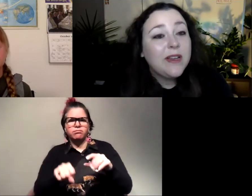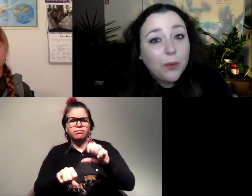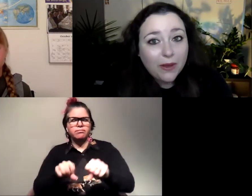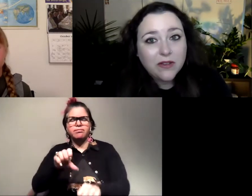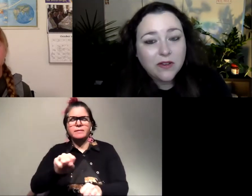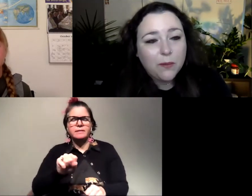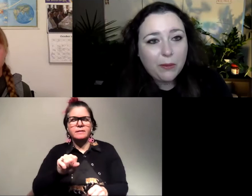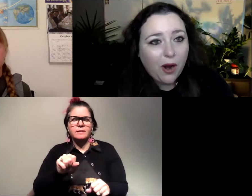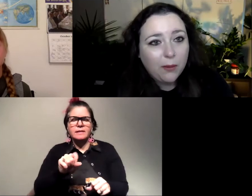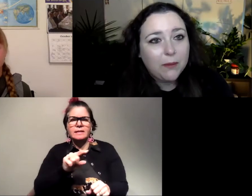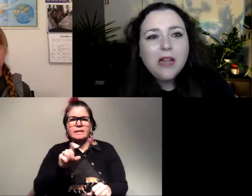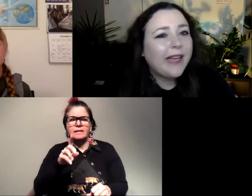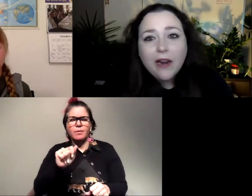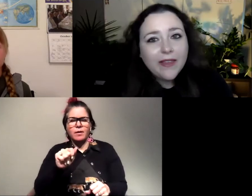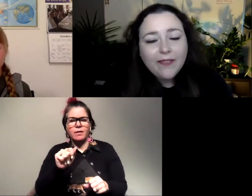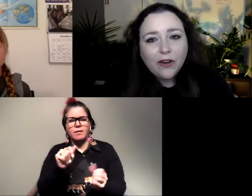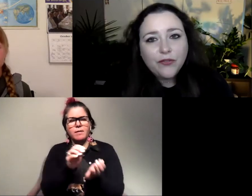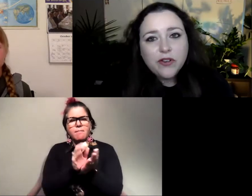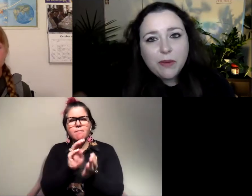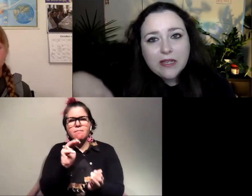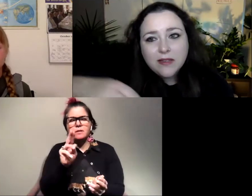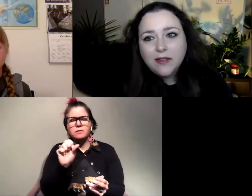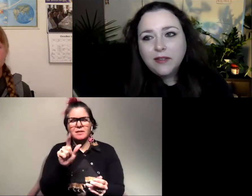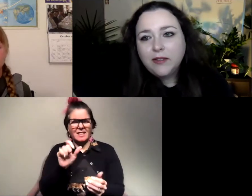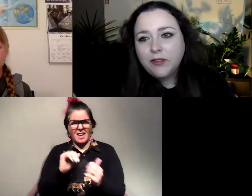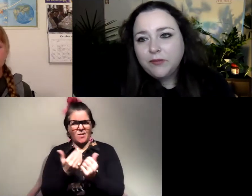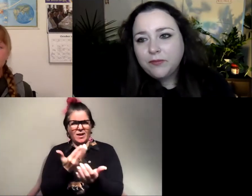how zebra mussels are a big problem. Like how do they get there in the first place?